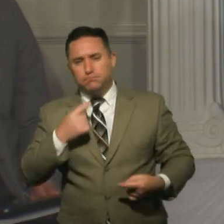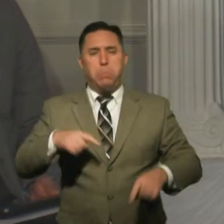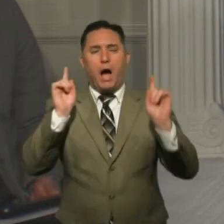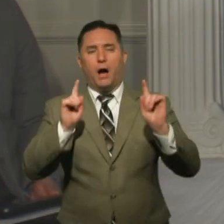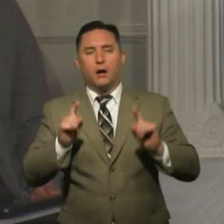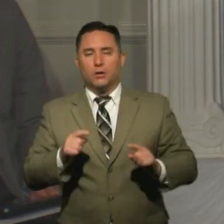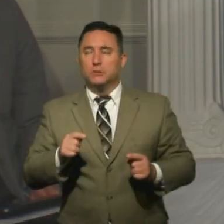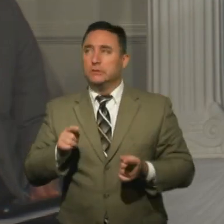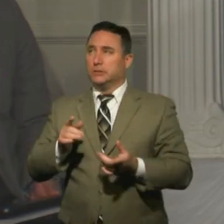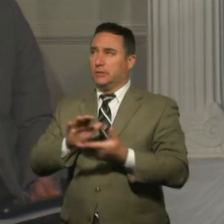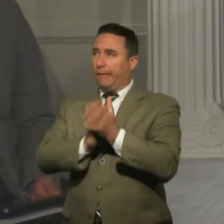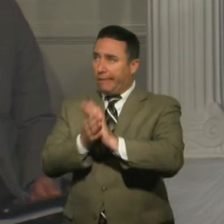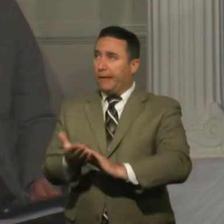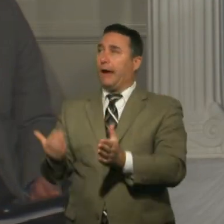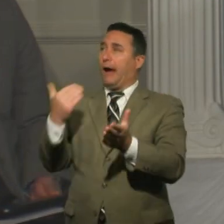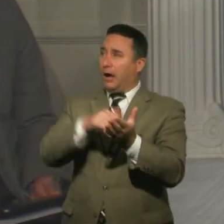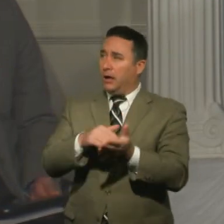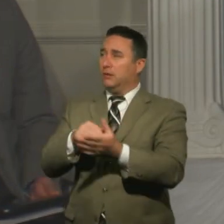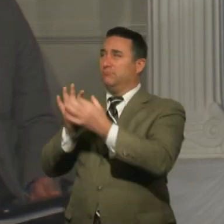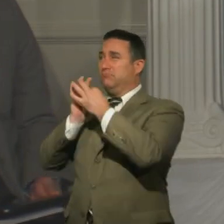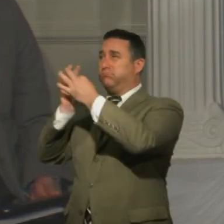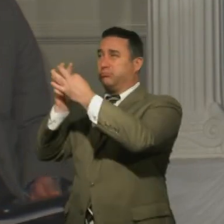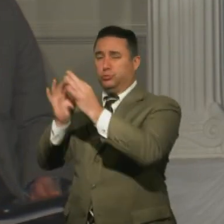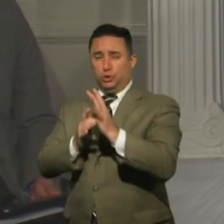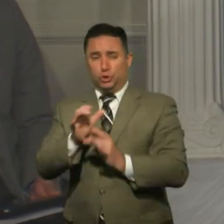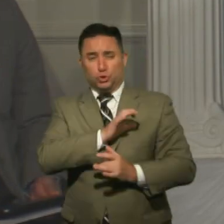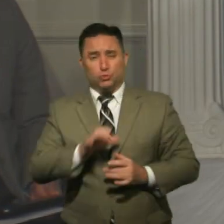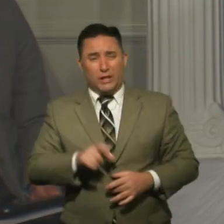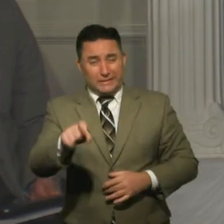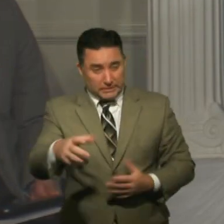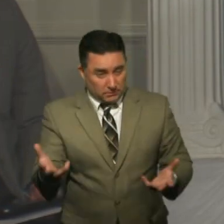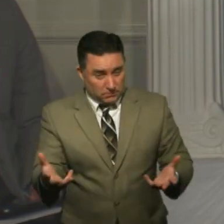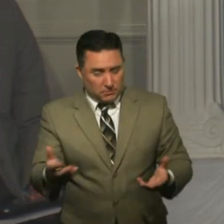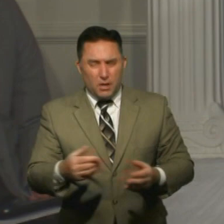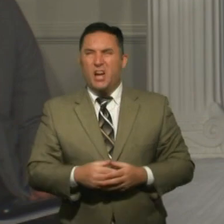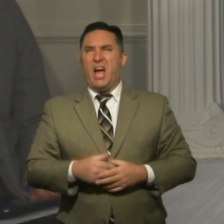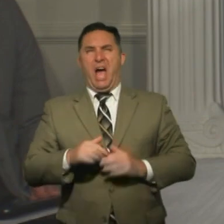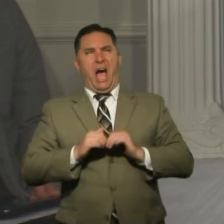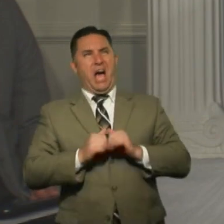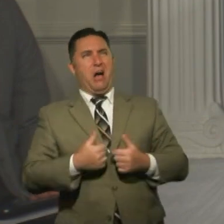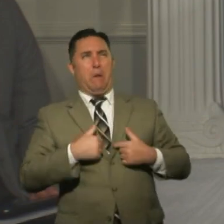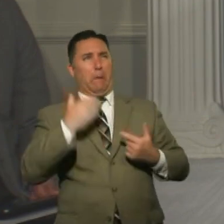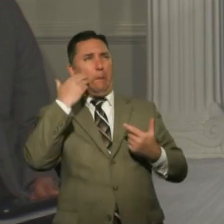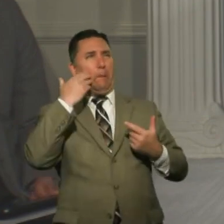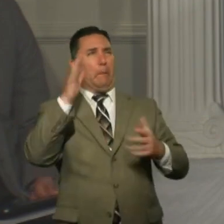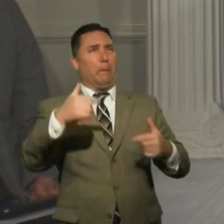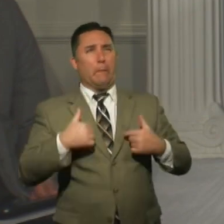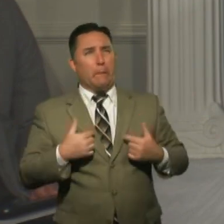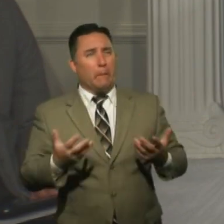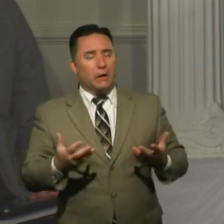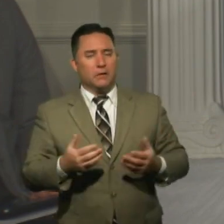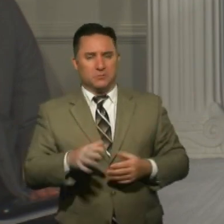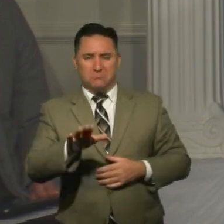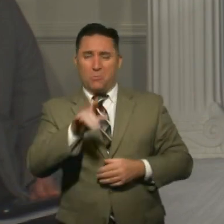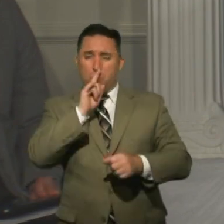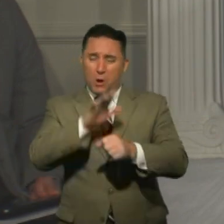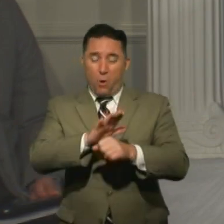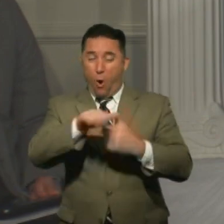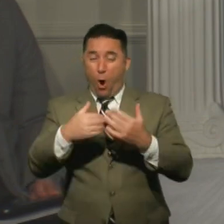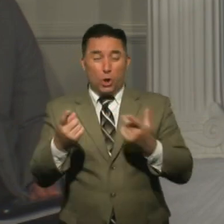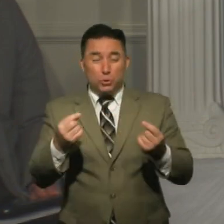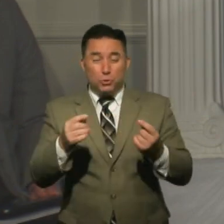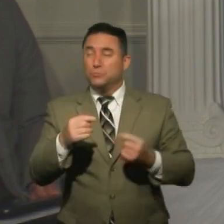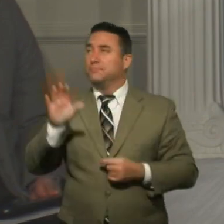need to reacquaint yourself with Jesus Christ today? You may sit there and think, I don't even know how to do that. I promise you, all you have to do is